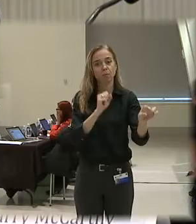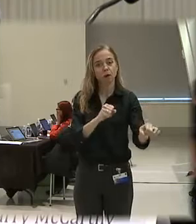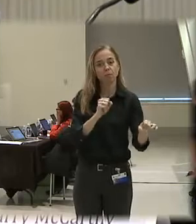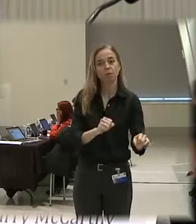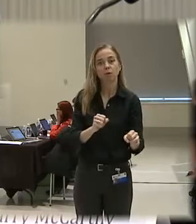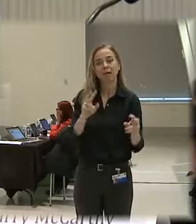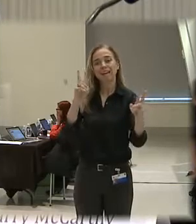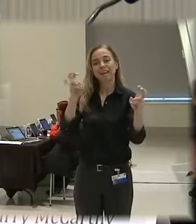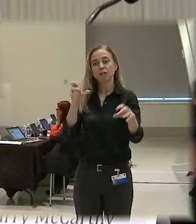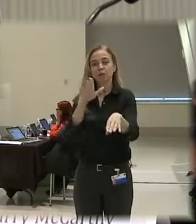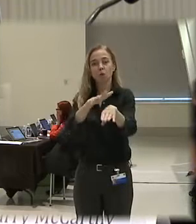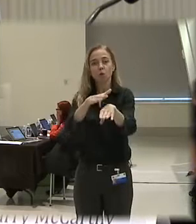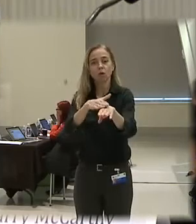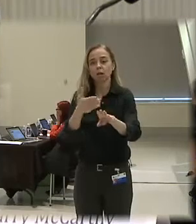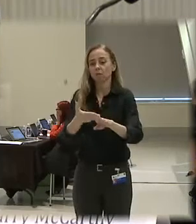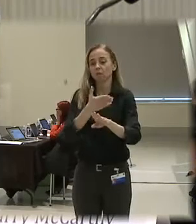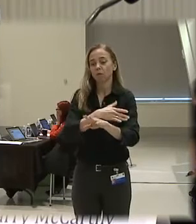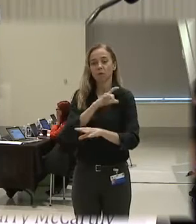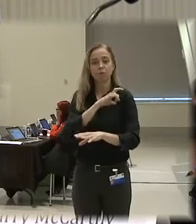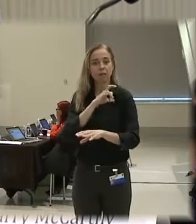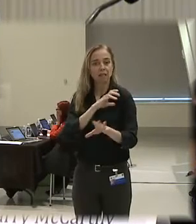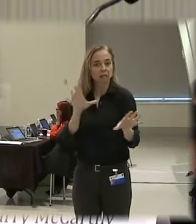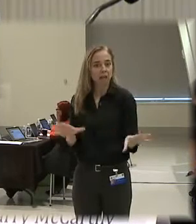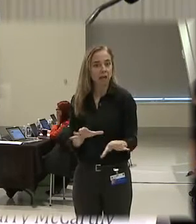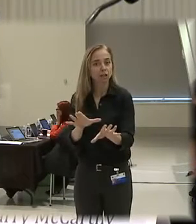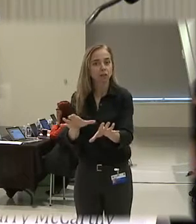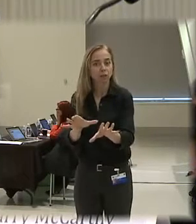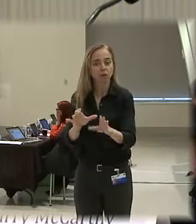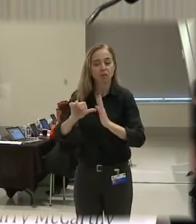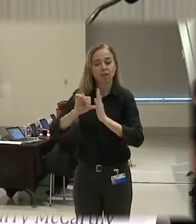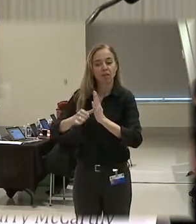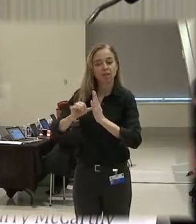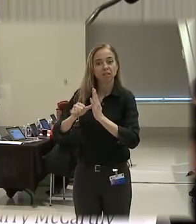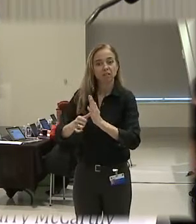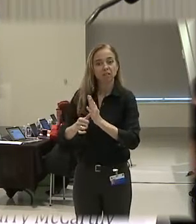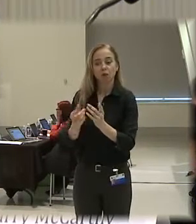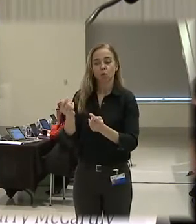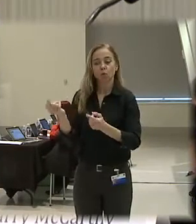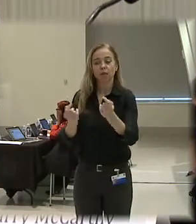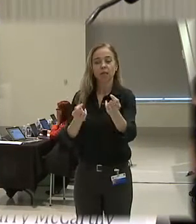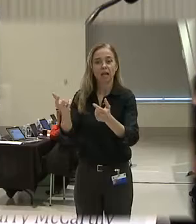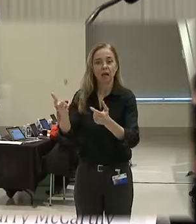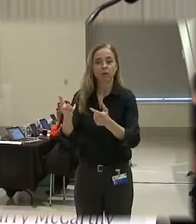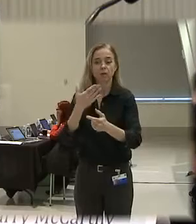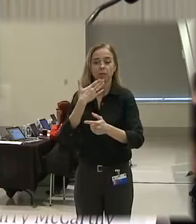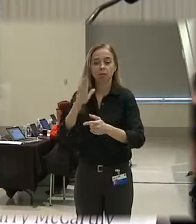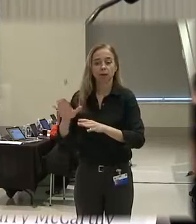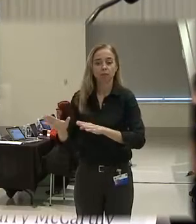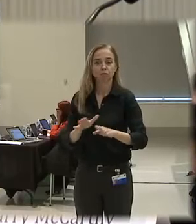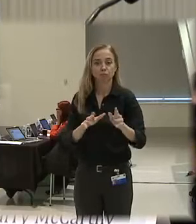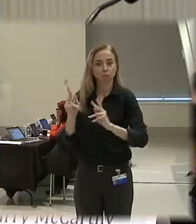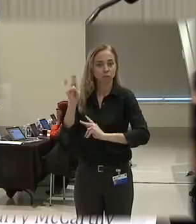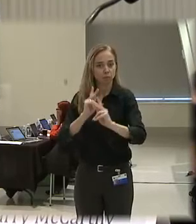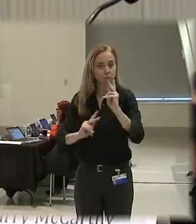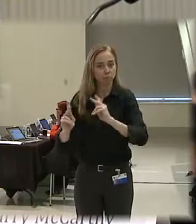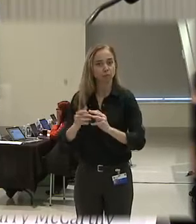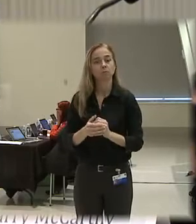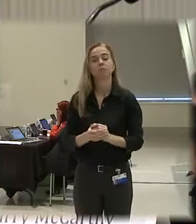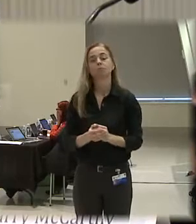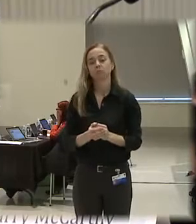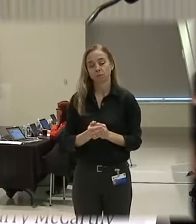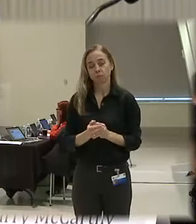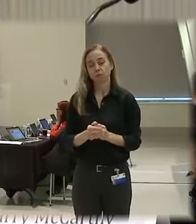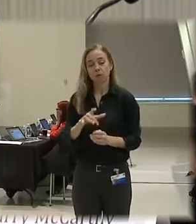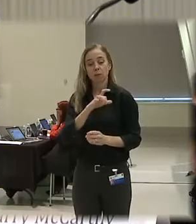warnings before any police action with emphasis on waiting out disobedience. If police actions